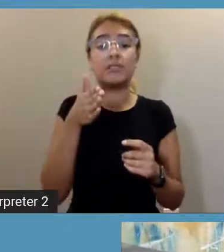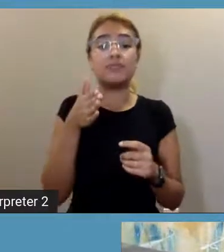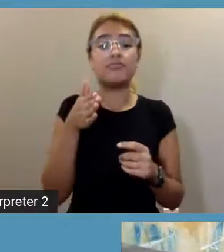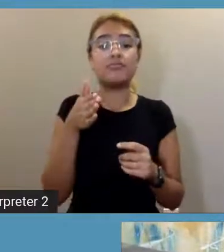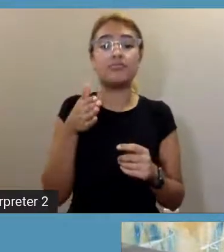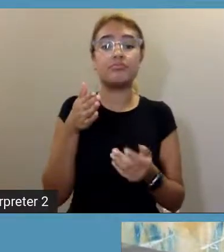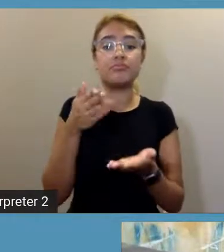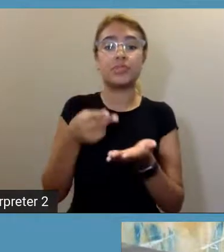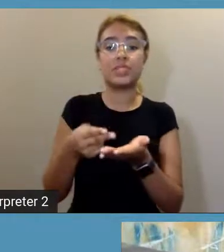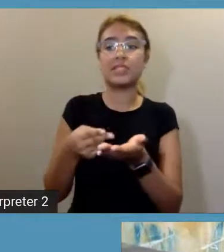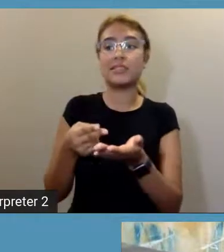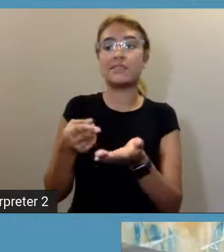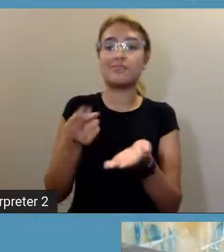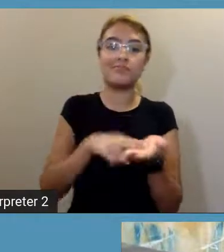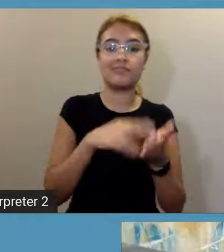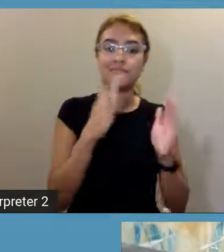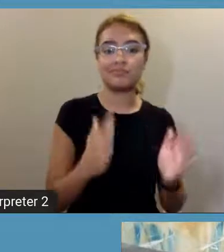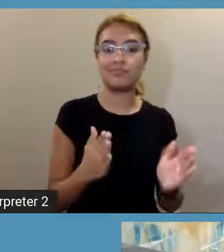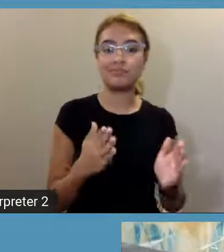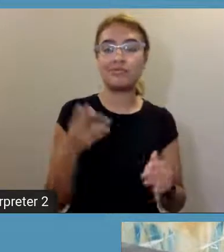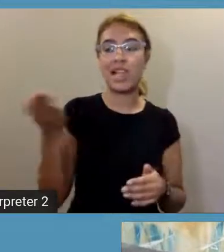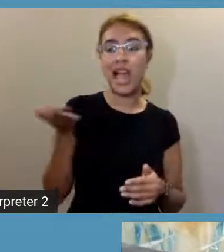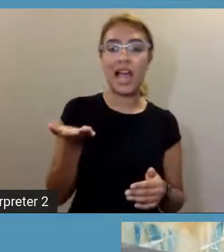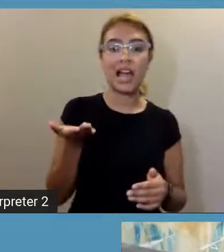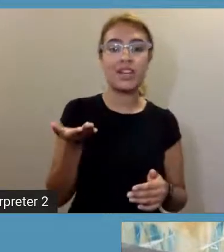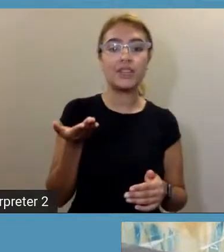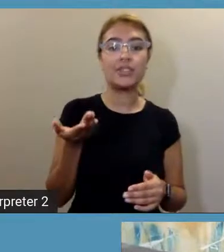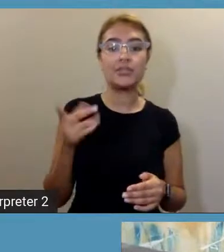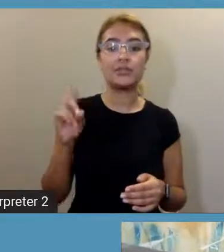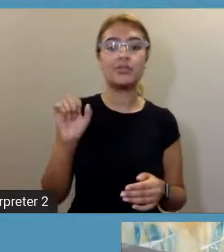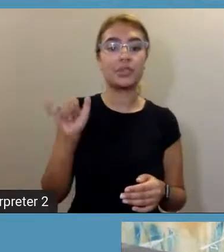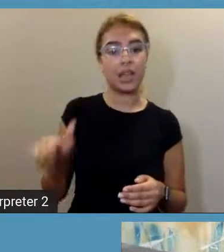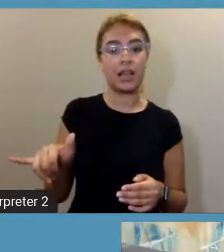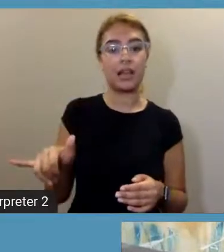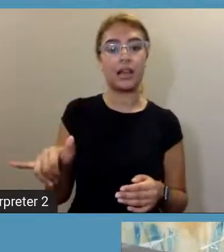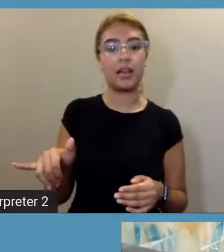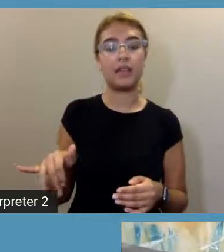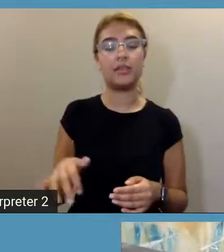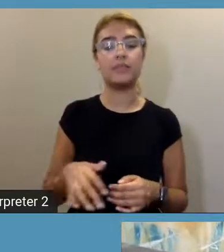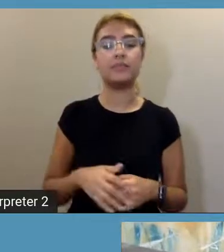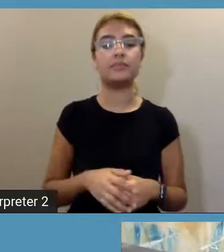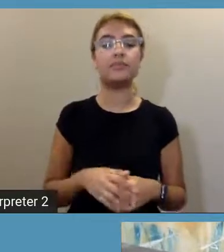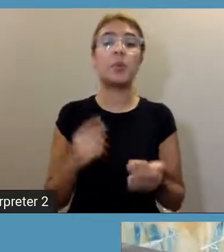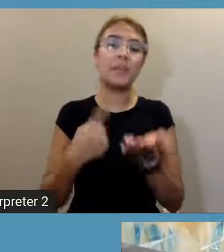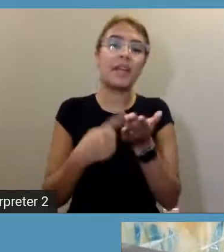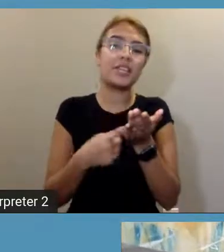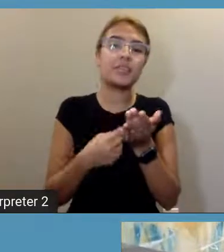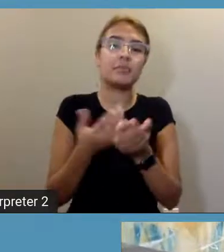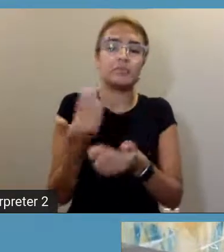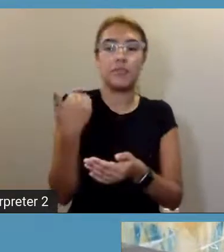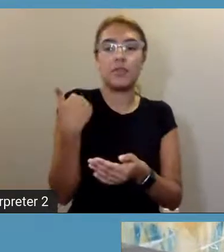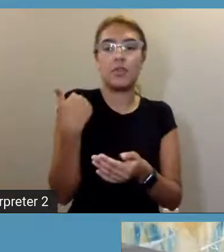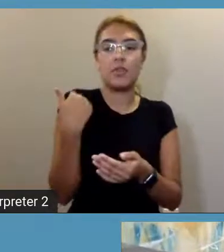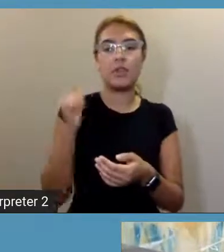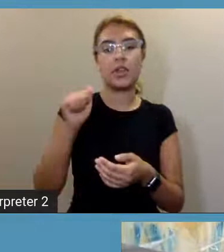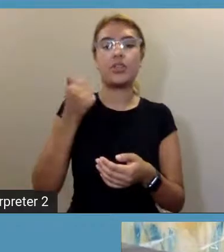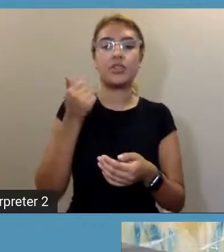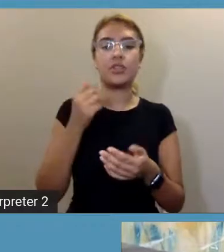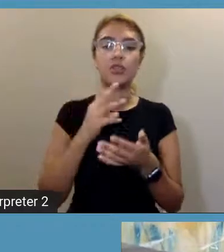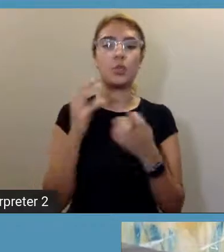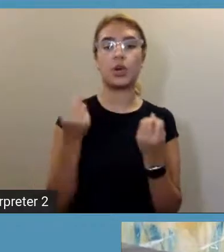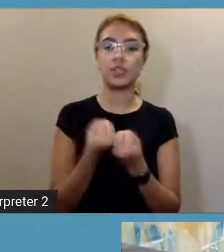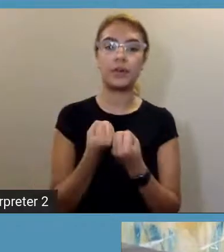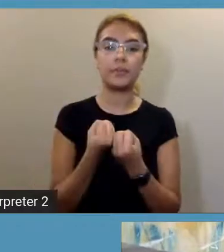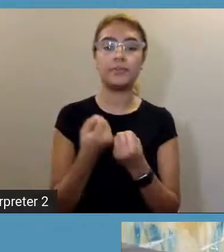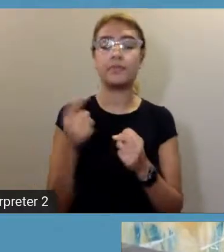contractor to do it. And that's also mentioned in the prior workshops. Sure. But those are the people I